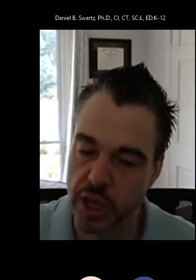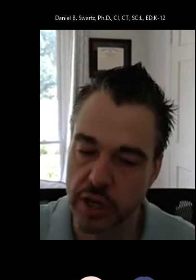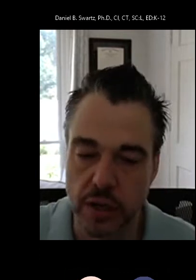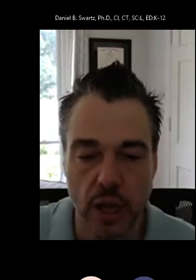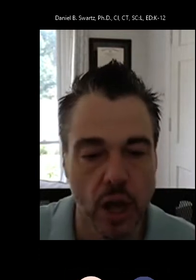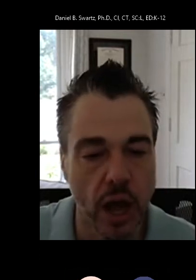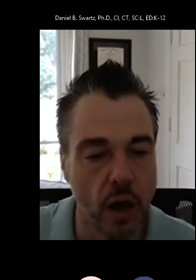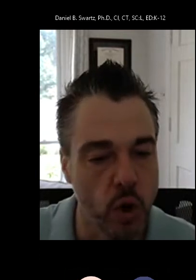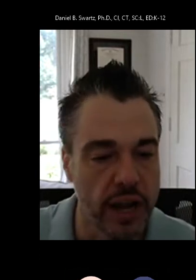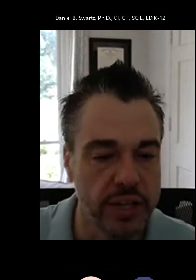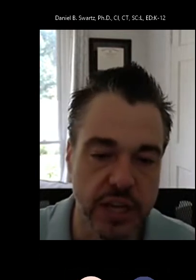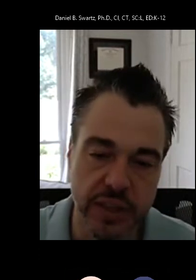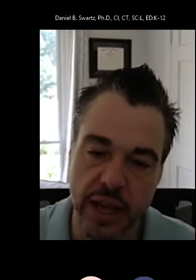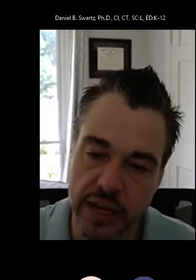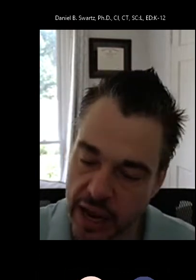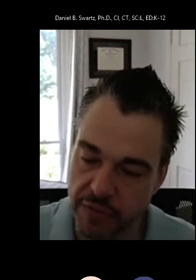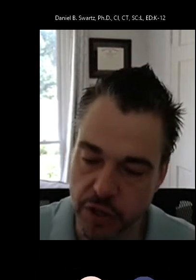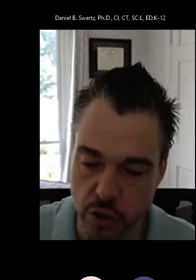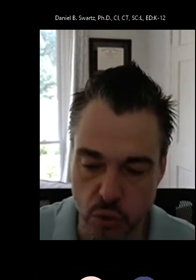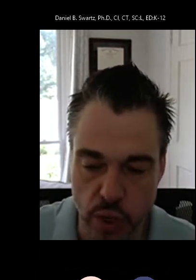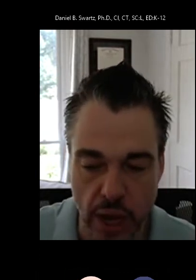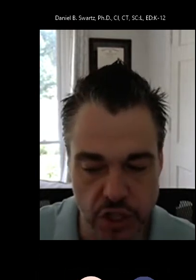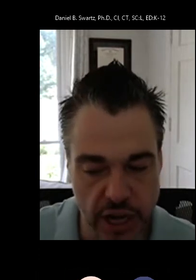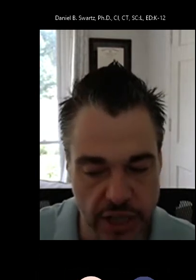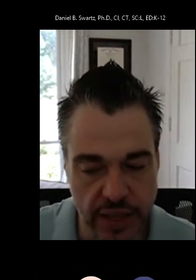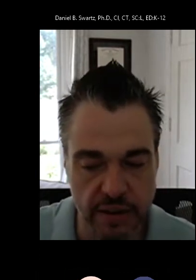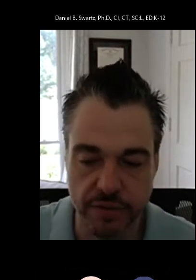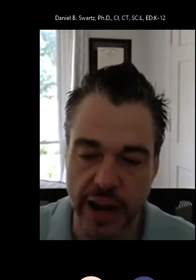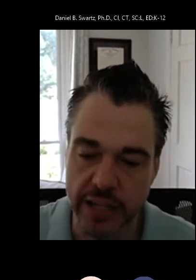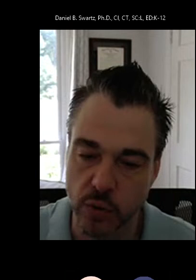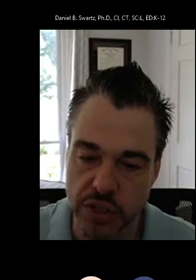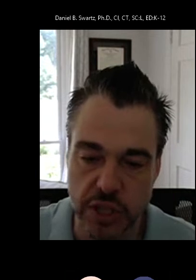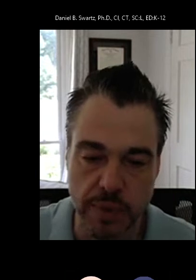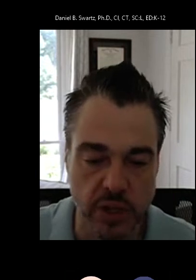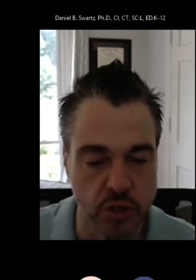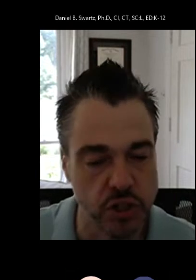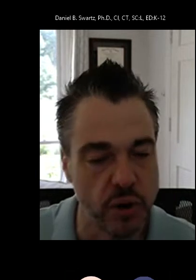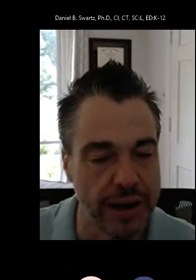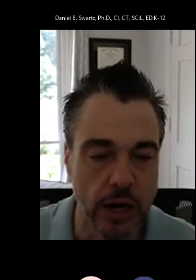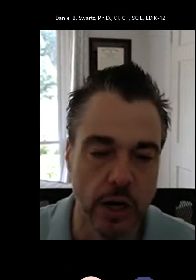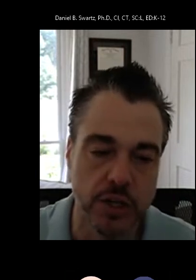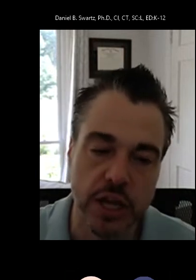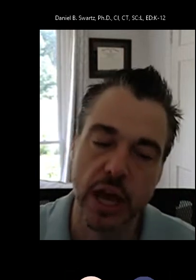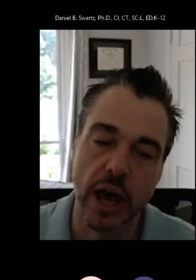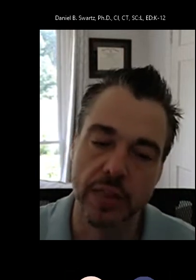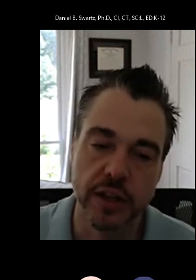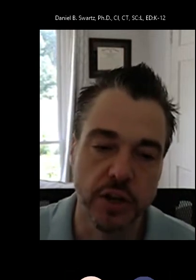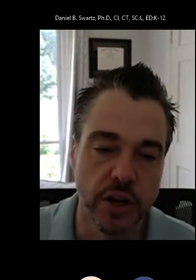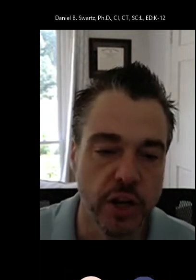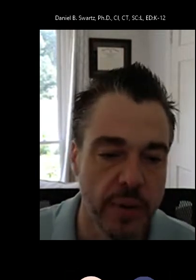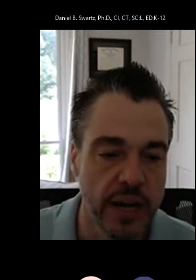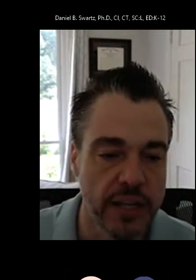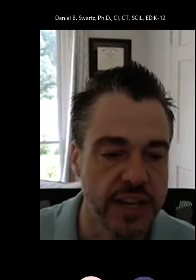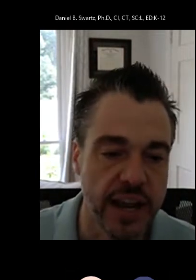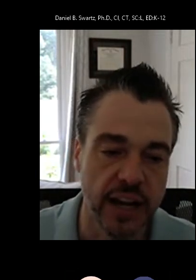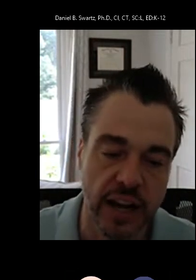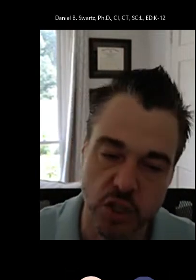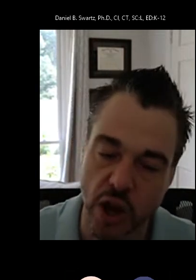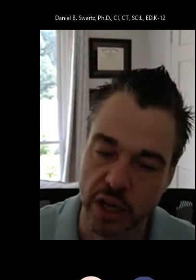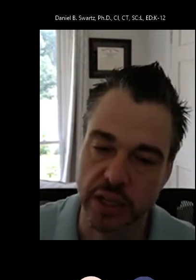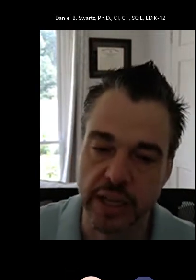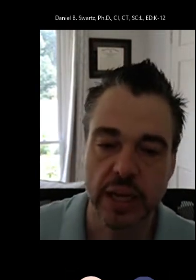guidance, then we're asking that after you check that for accuracy, make sure there's no errors, then you're going to come in